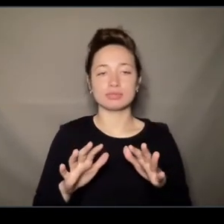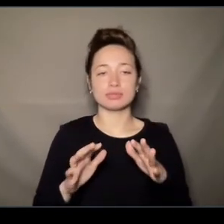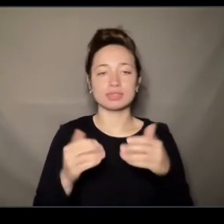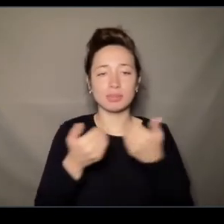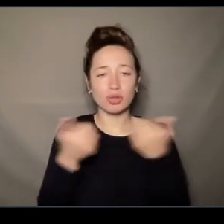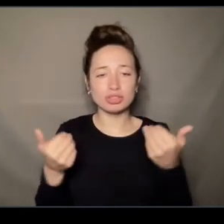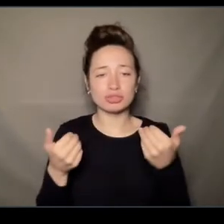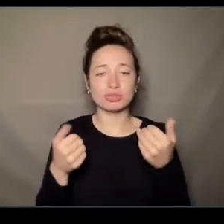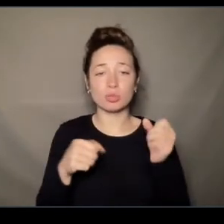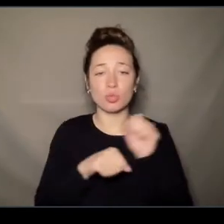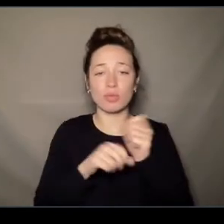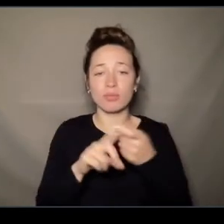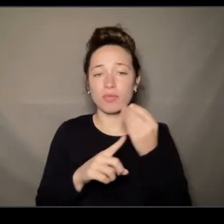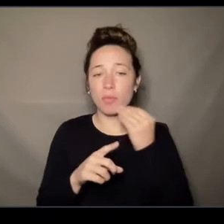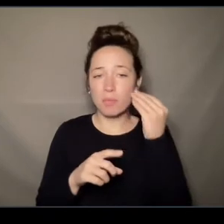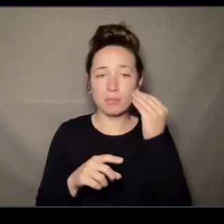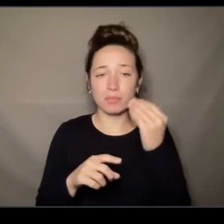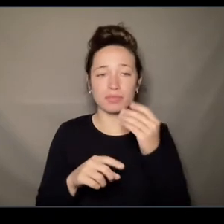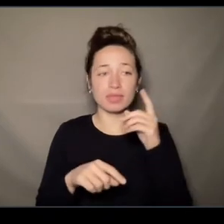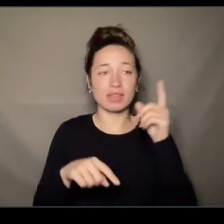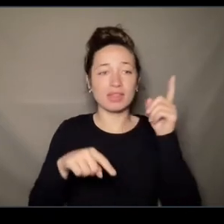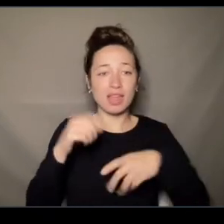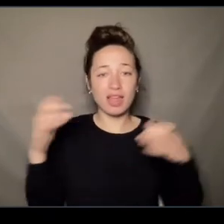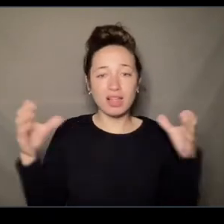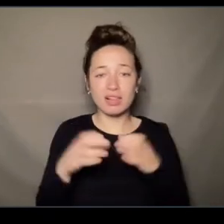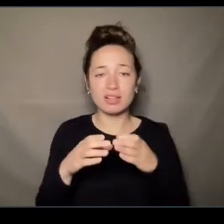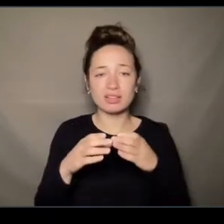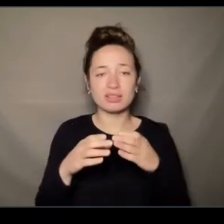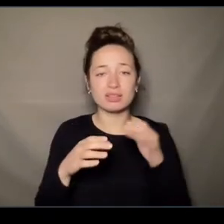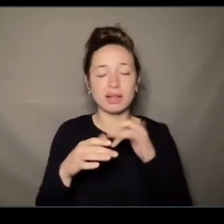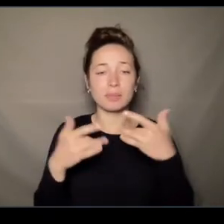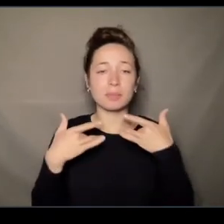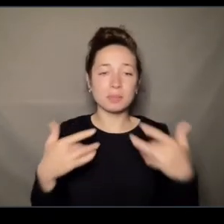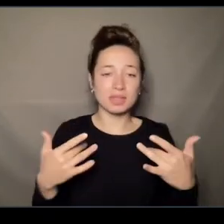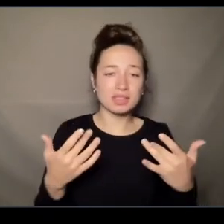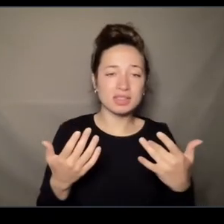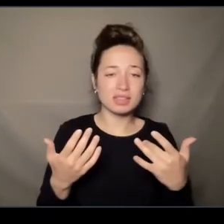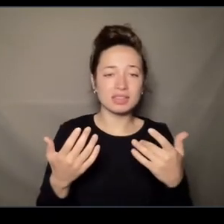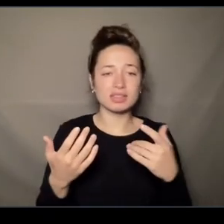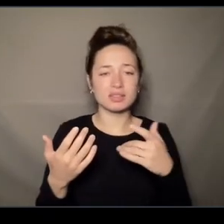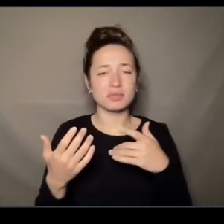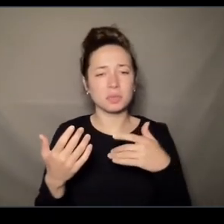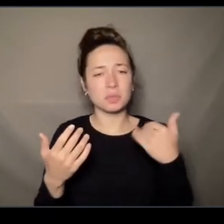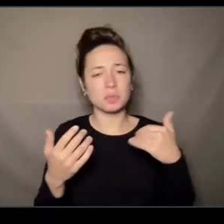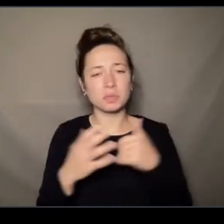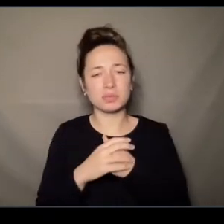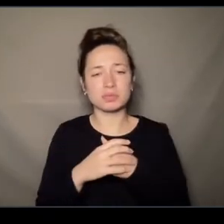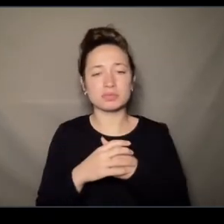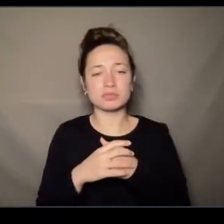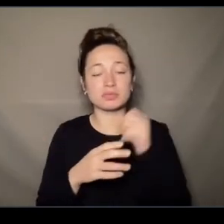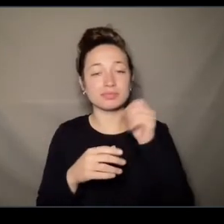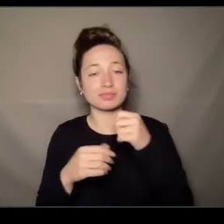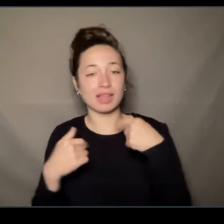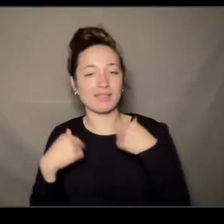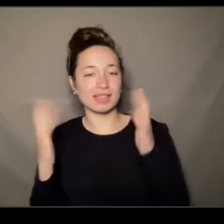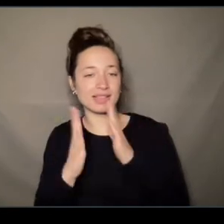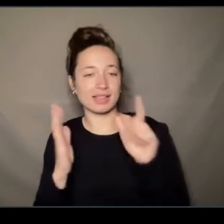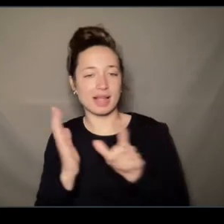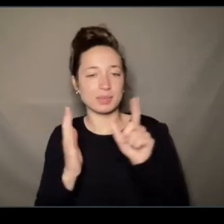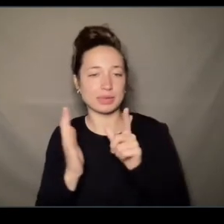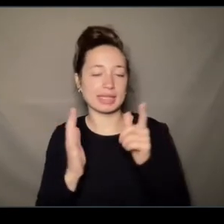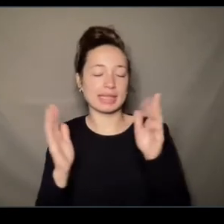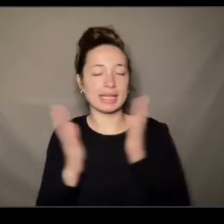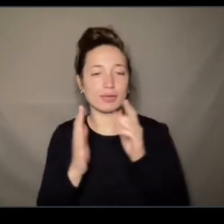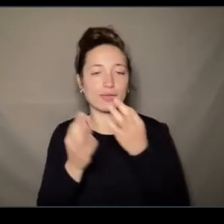The separation and the working from home and the not being able to gather as we normally will. Sure. Actually, we have